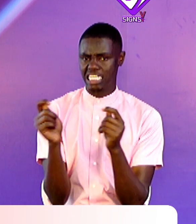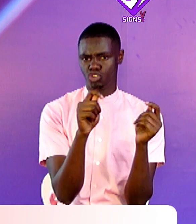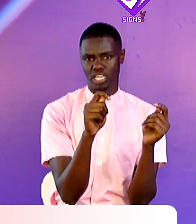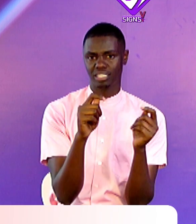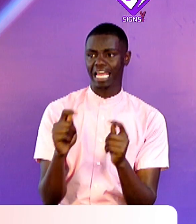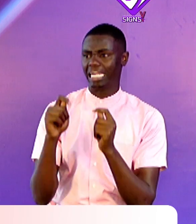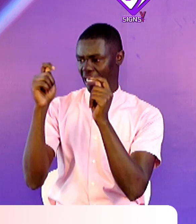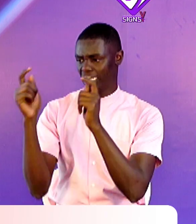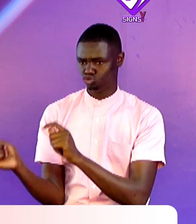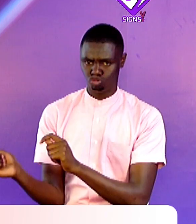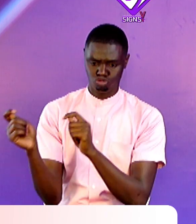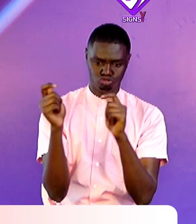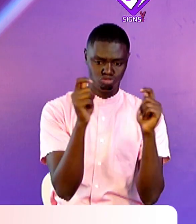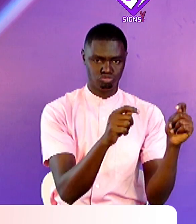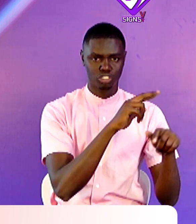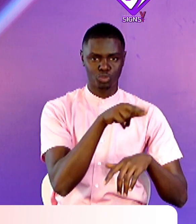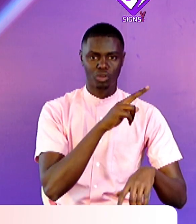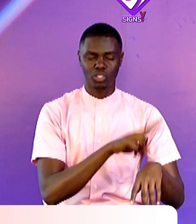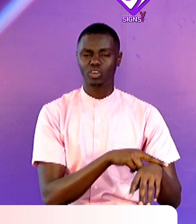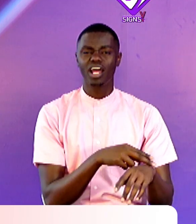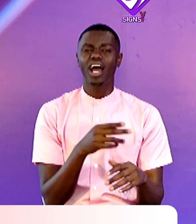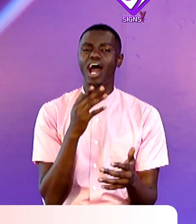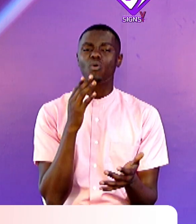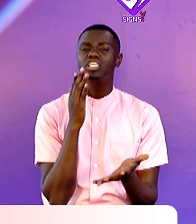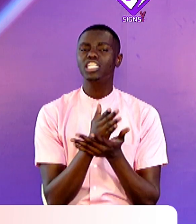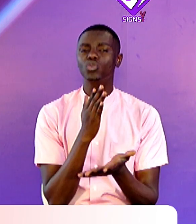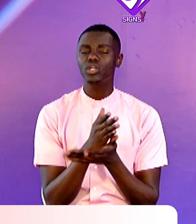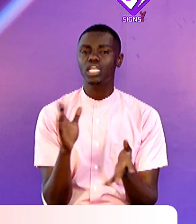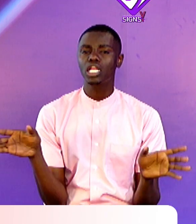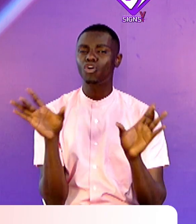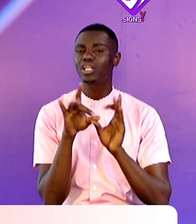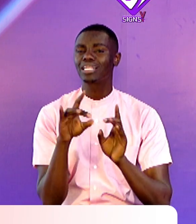really genuine in tapping talents from our schools?